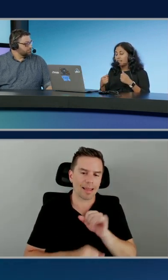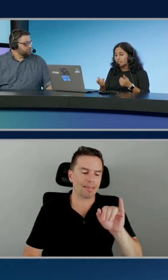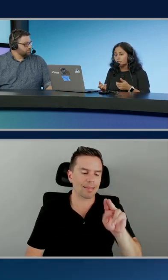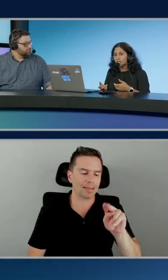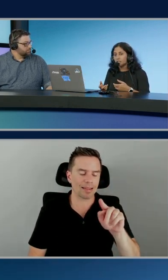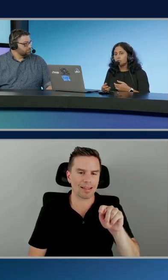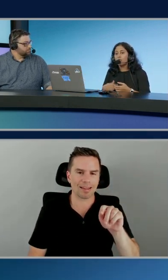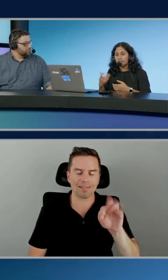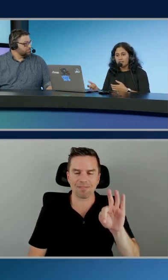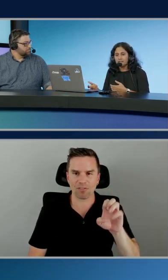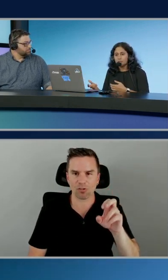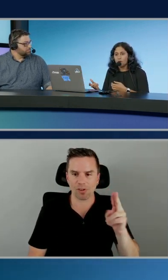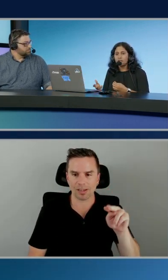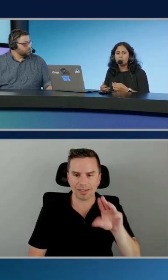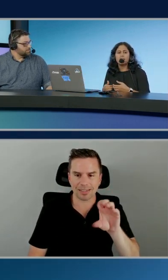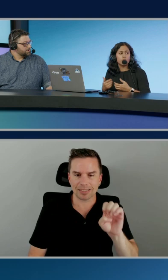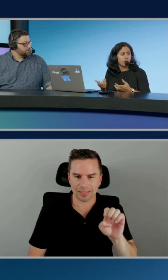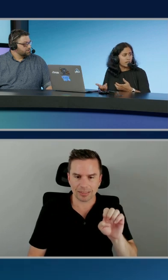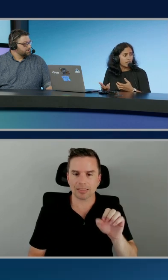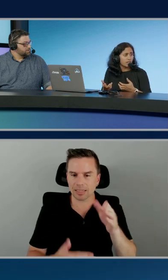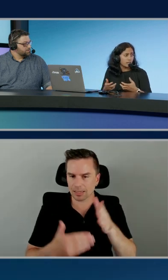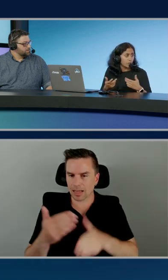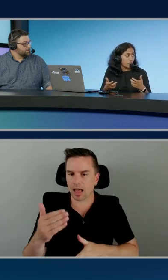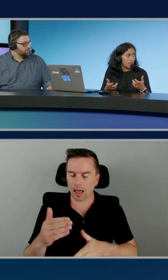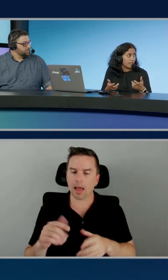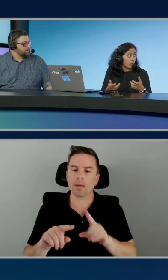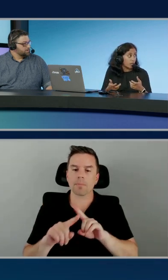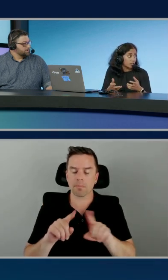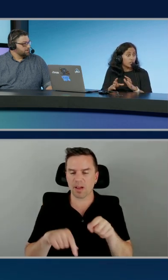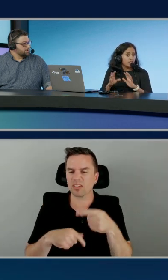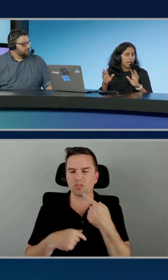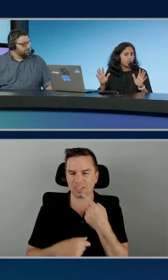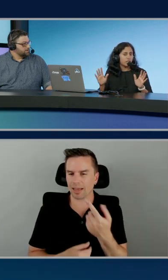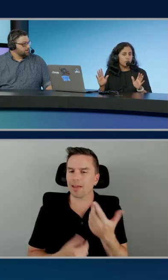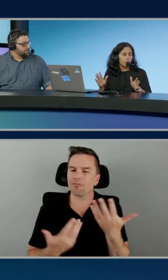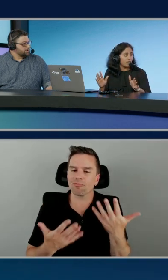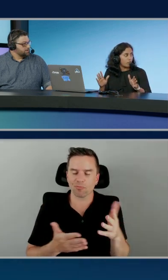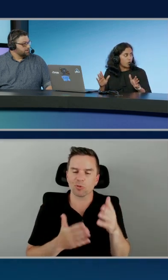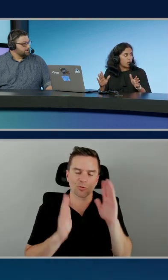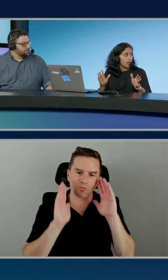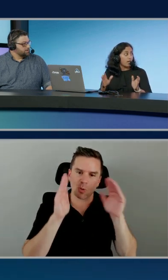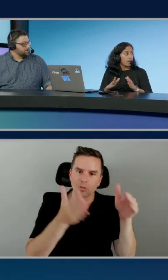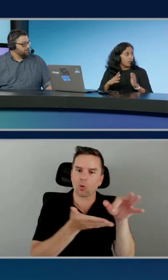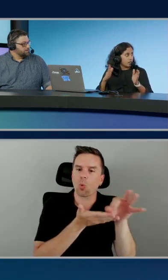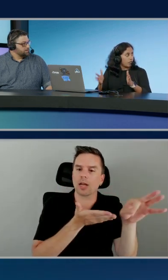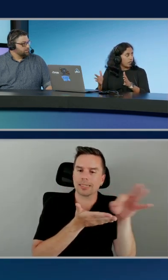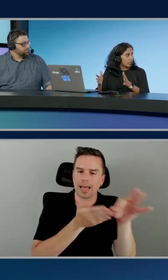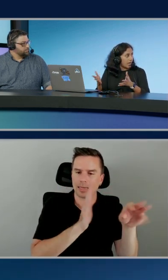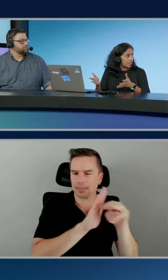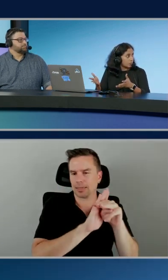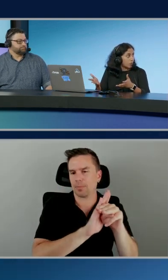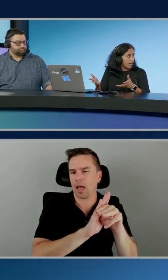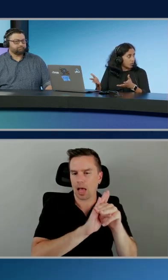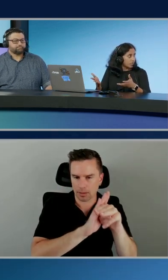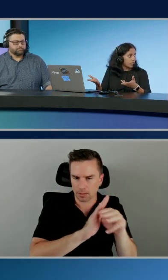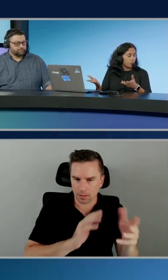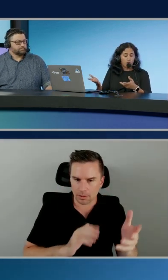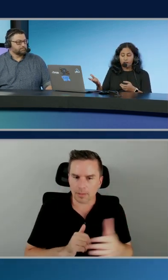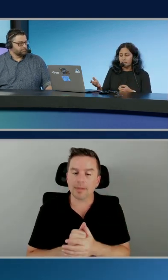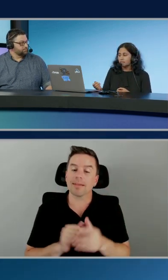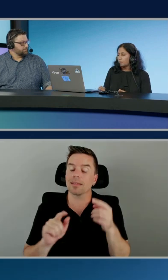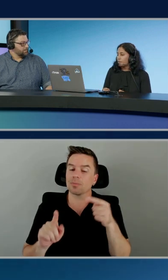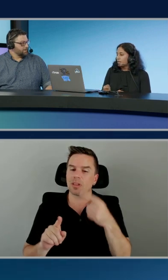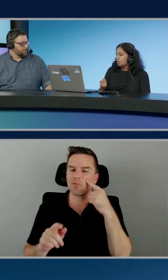it is highly recommended to quantize this model, mainly to get the performance advantage, which is actually manifold given the acceptable accuracy